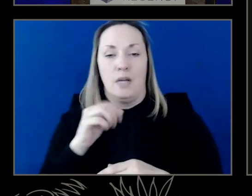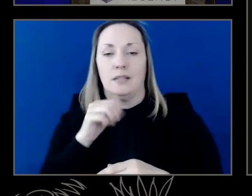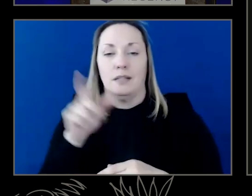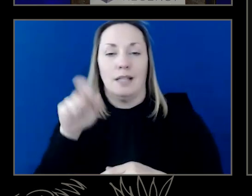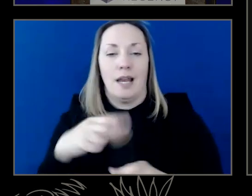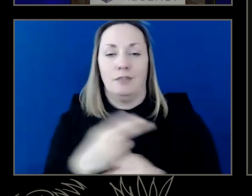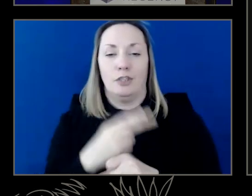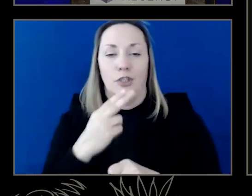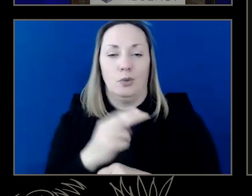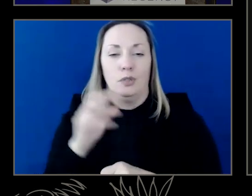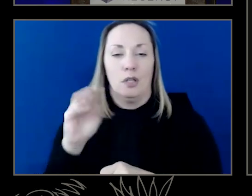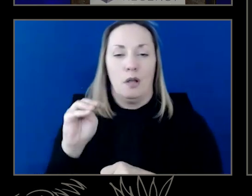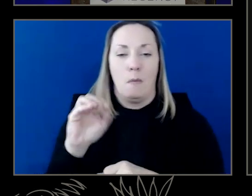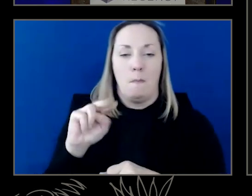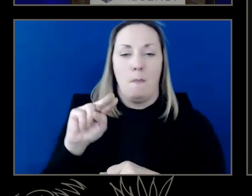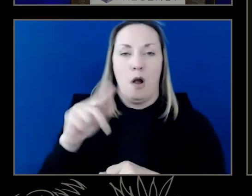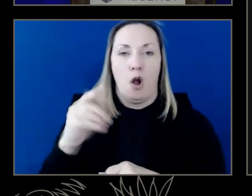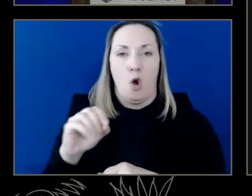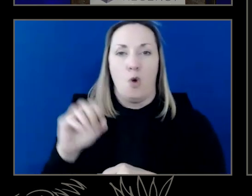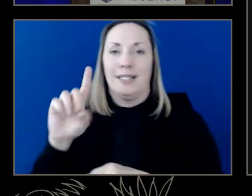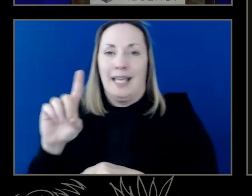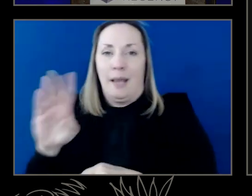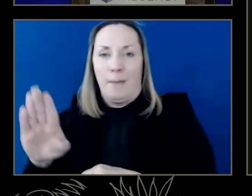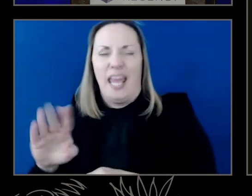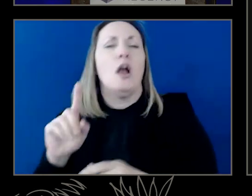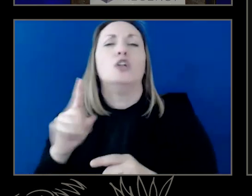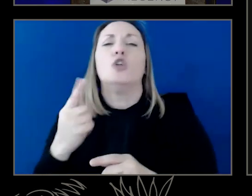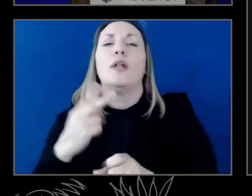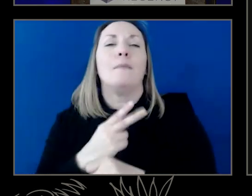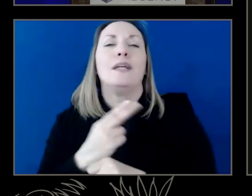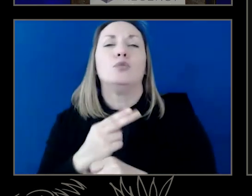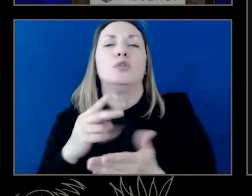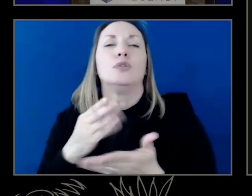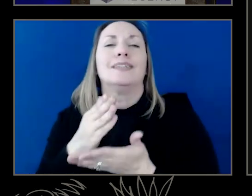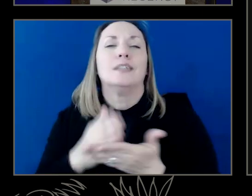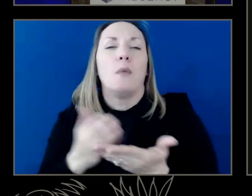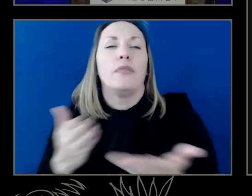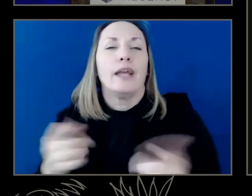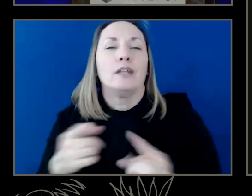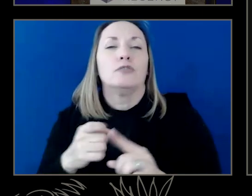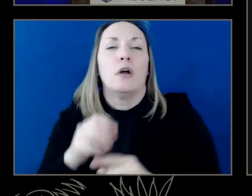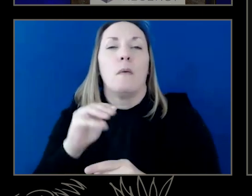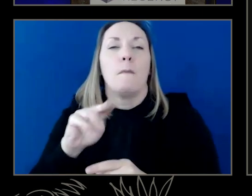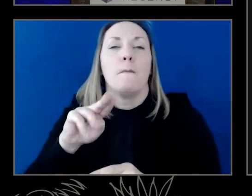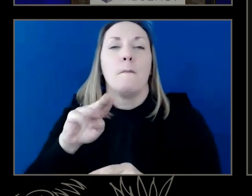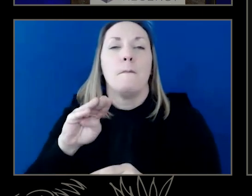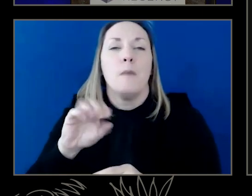It only means that we'll be using certain operators from the MongoDB query language.